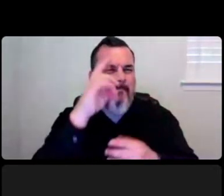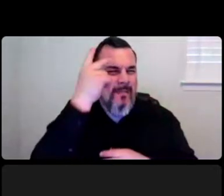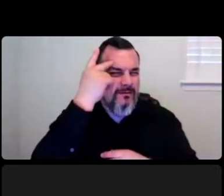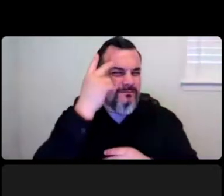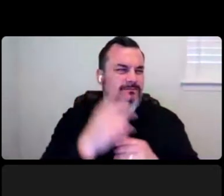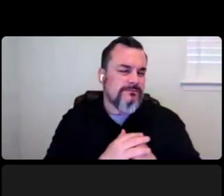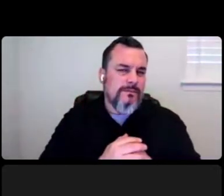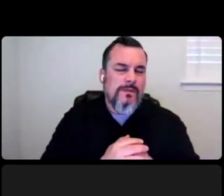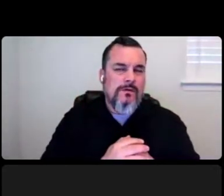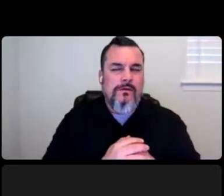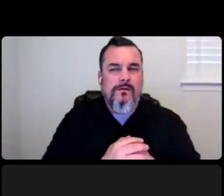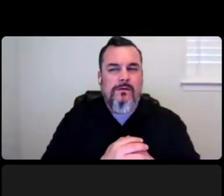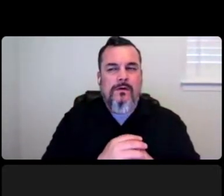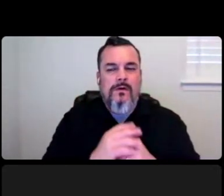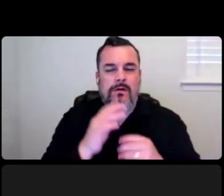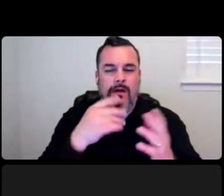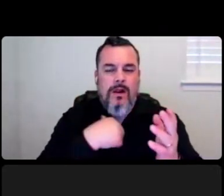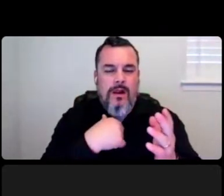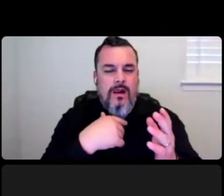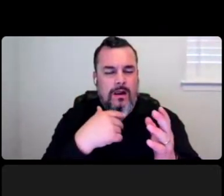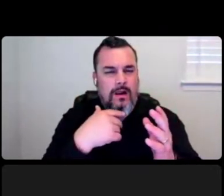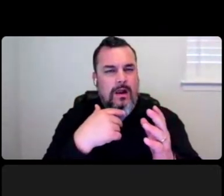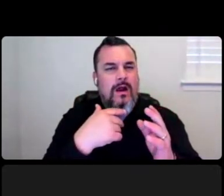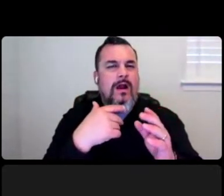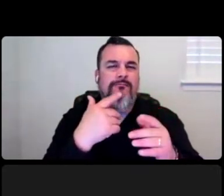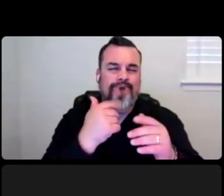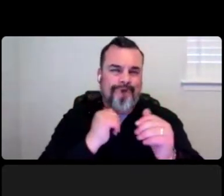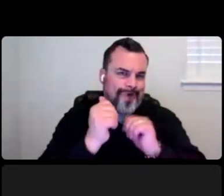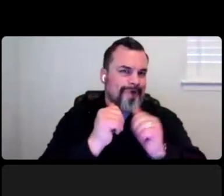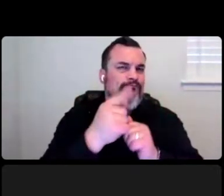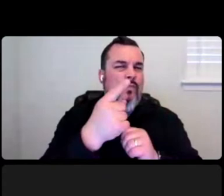politics. I ran once and didn't make it.